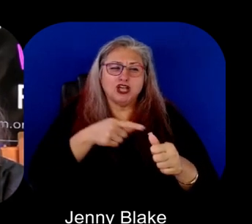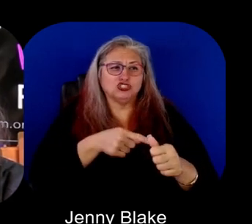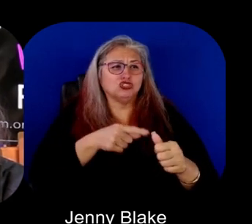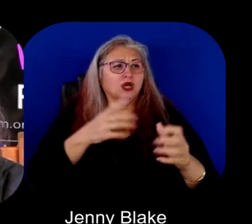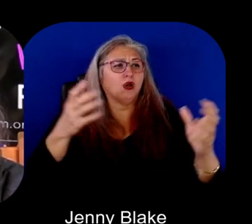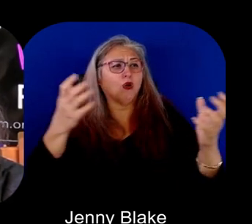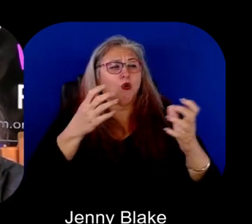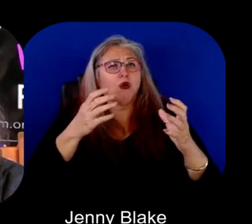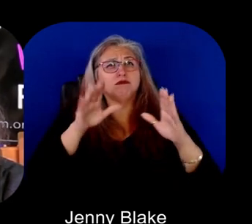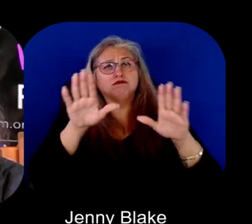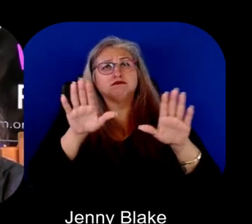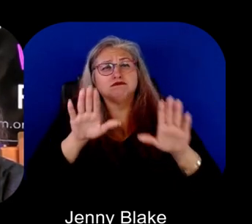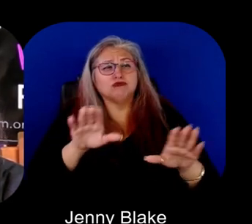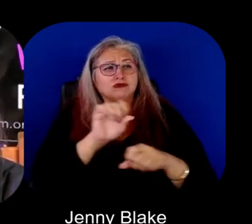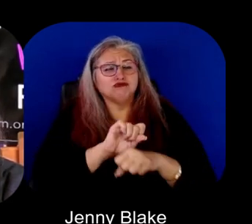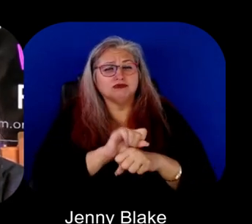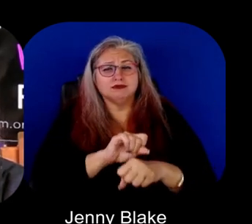did it so well.